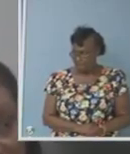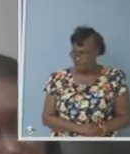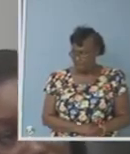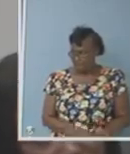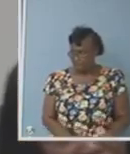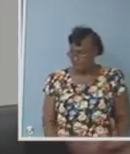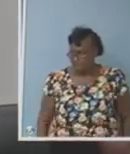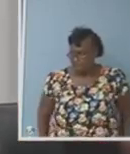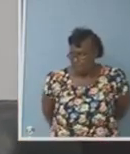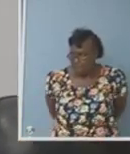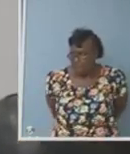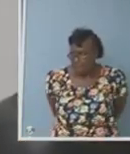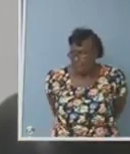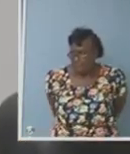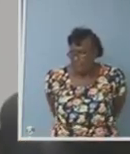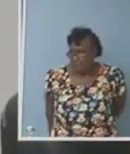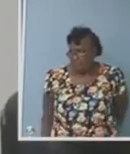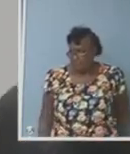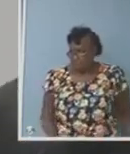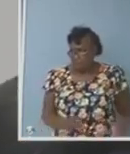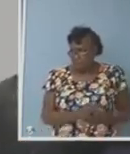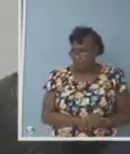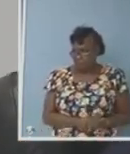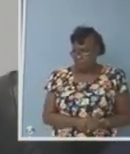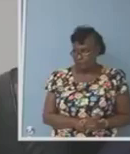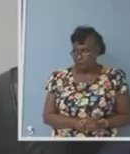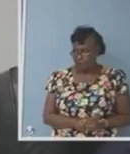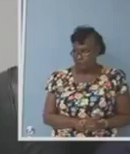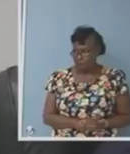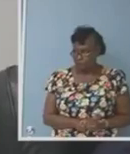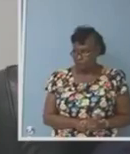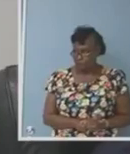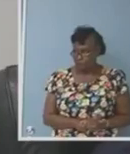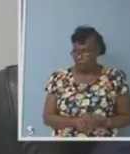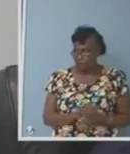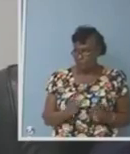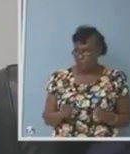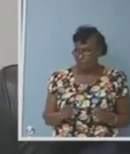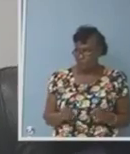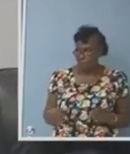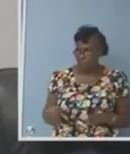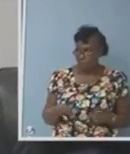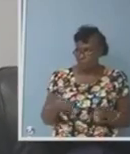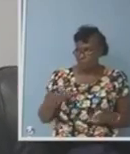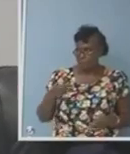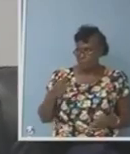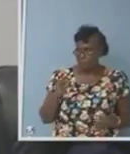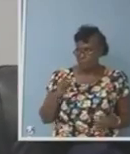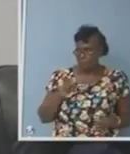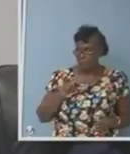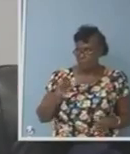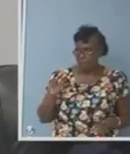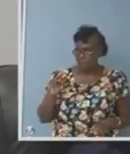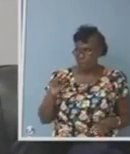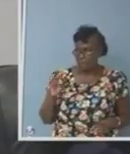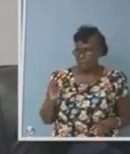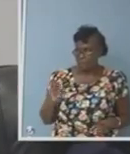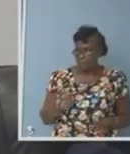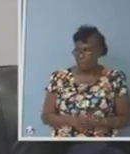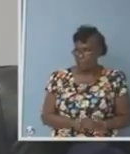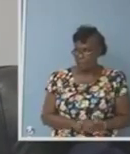medical practitioners. Okay, we are in the process of setting up the hotline, but at the moment, in the